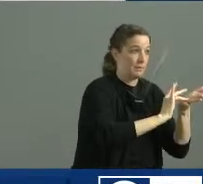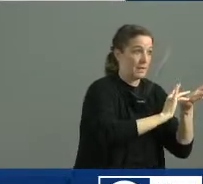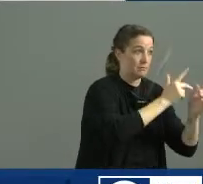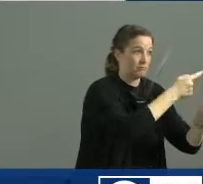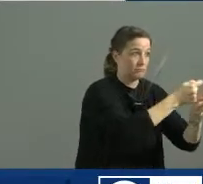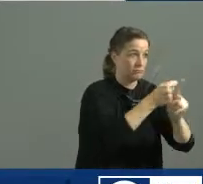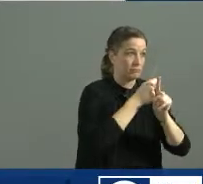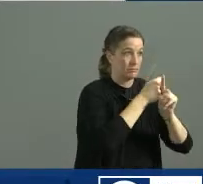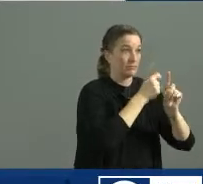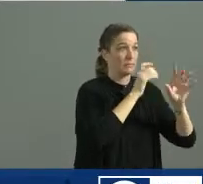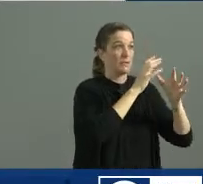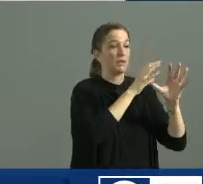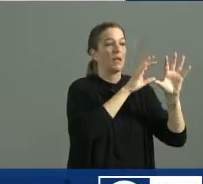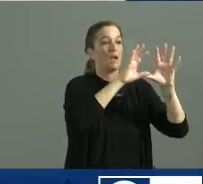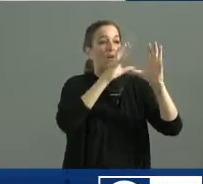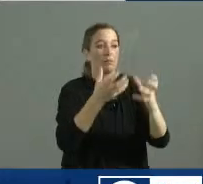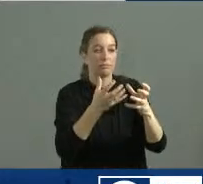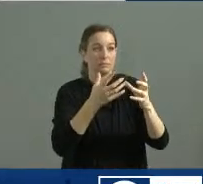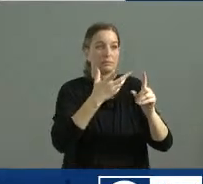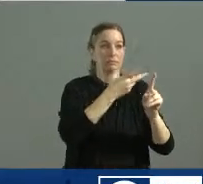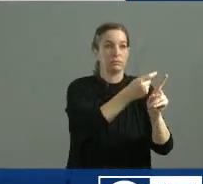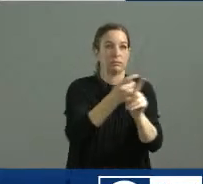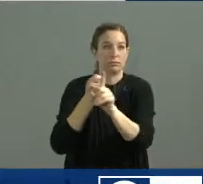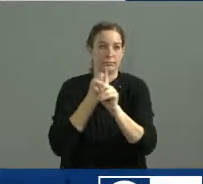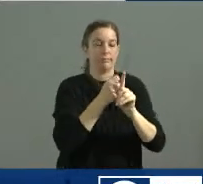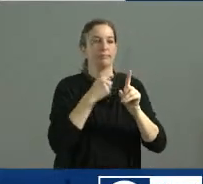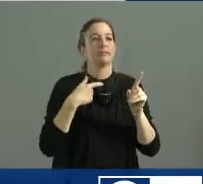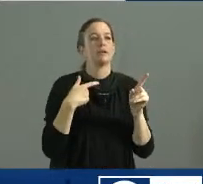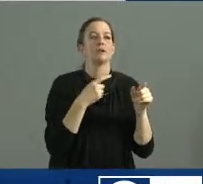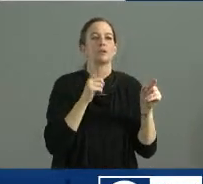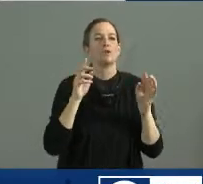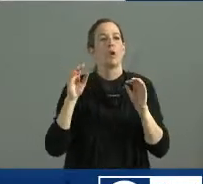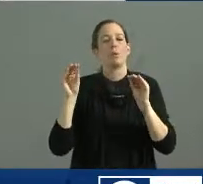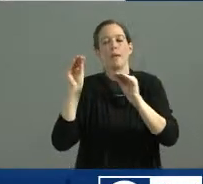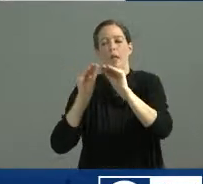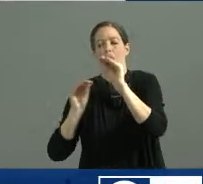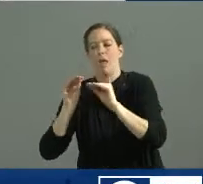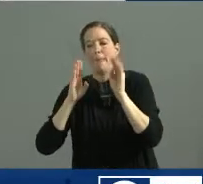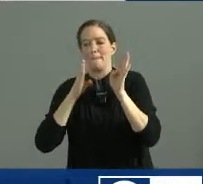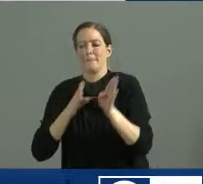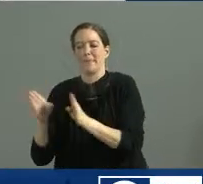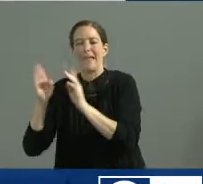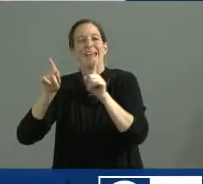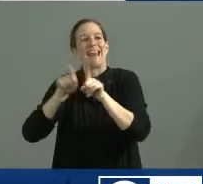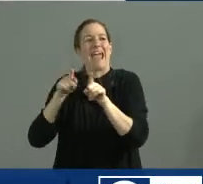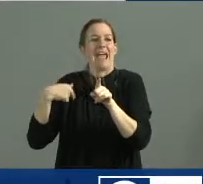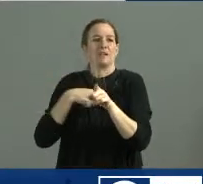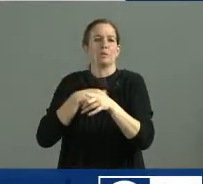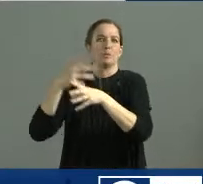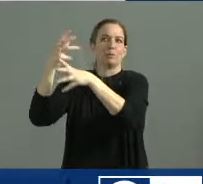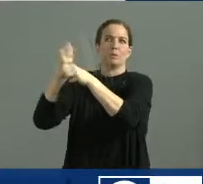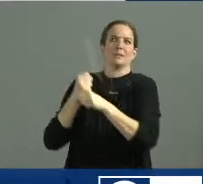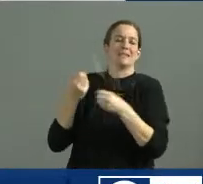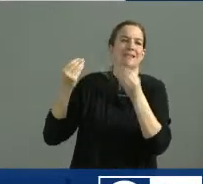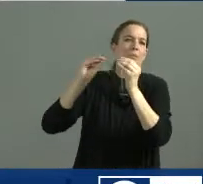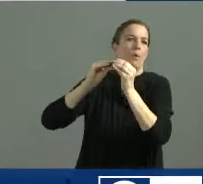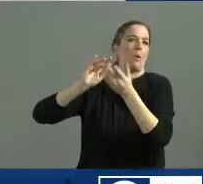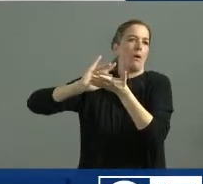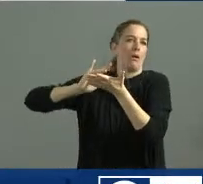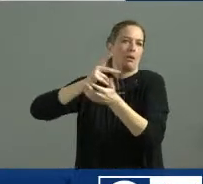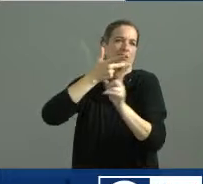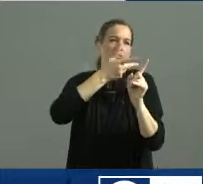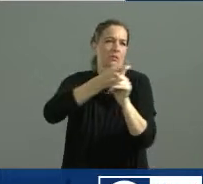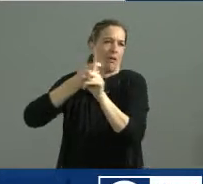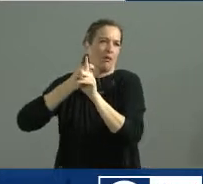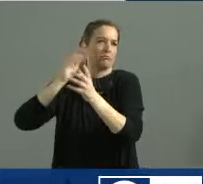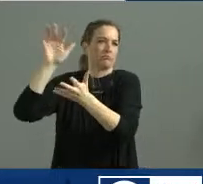we can move through those priorities as we get more doses coming through. All right, thank you very much. I really appreciate it. You have to